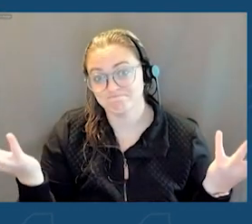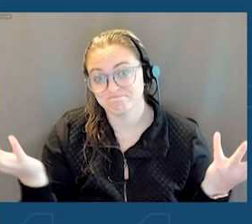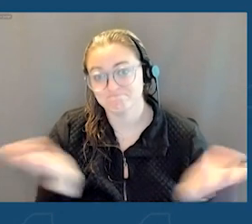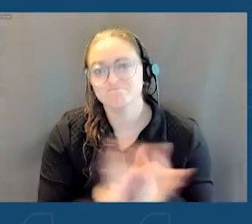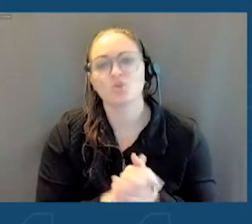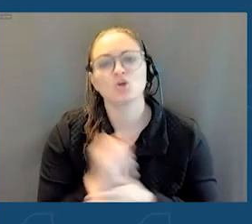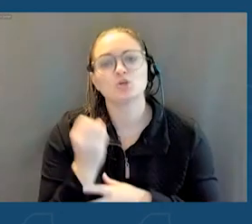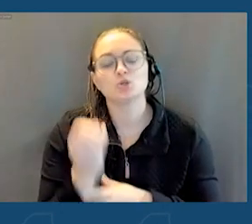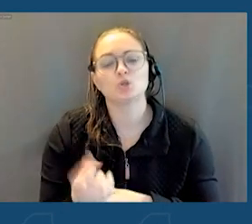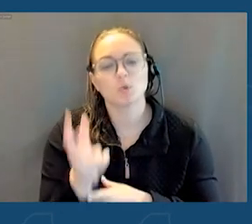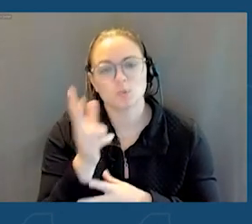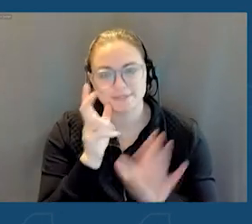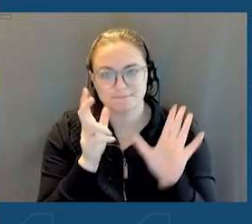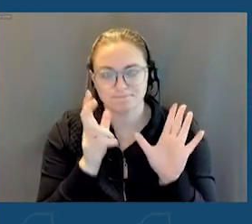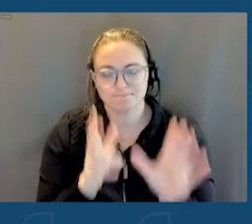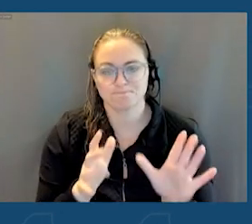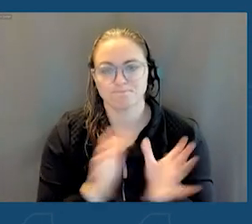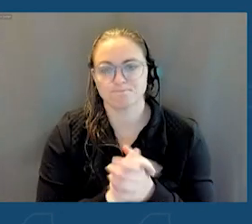Listen,